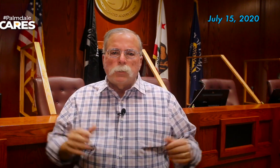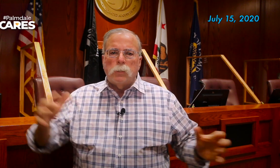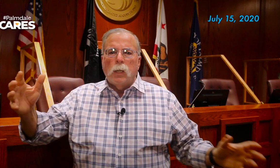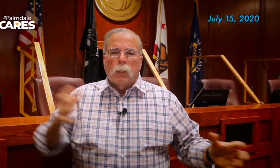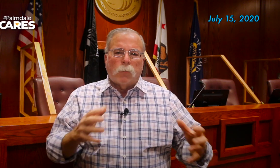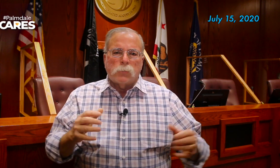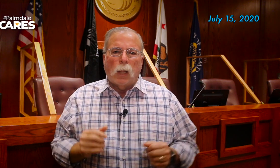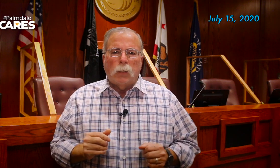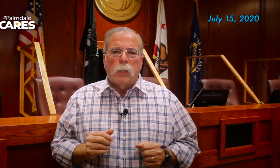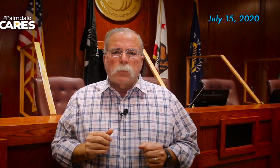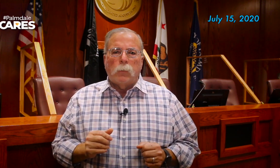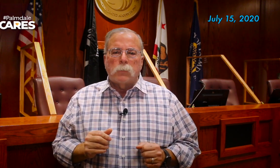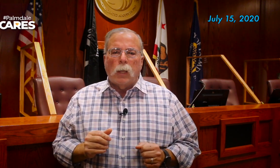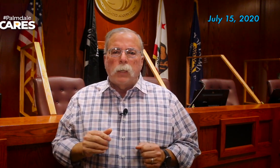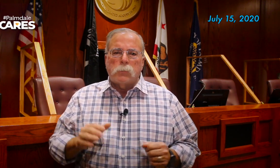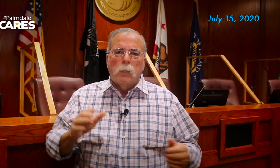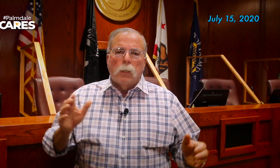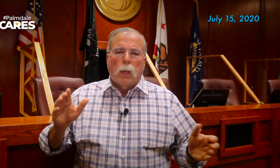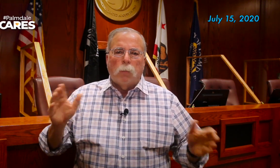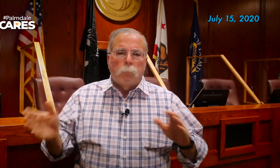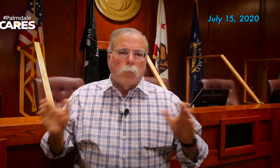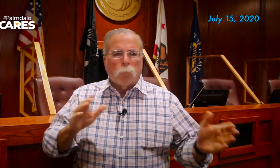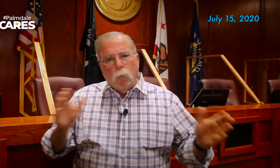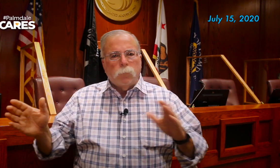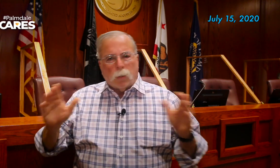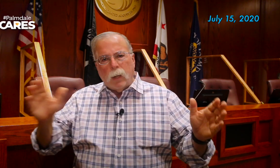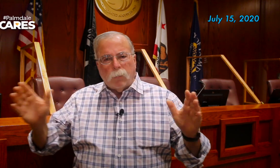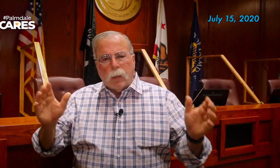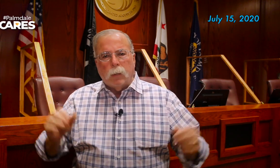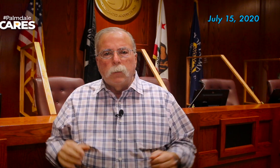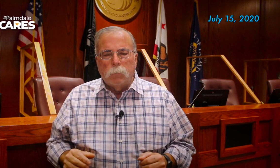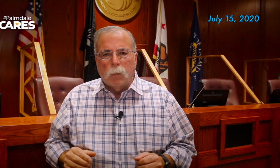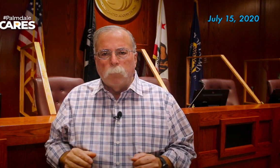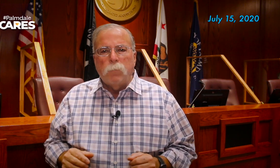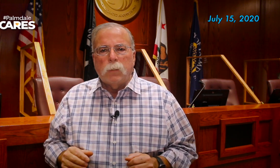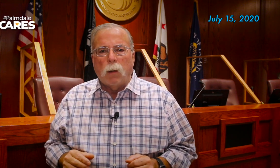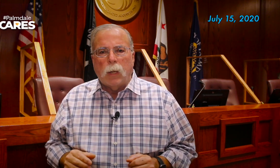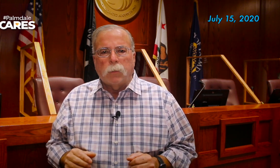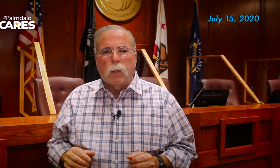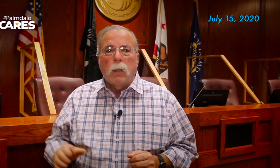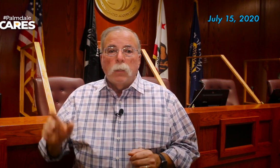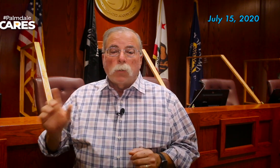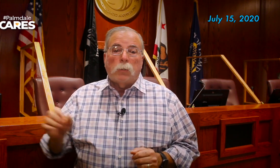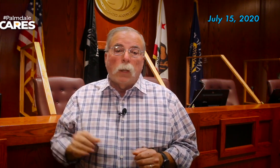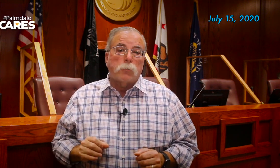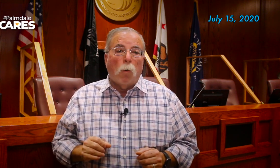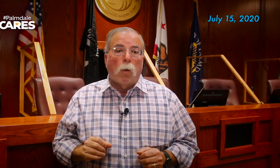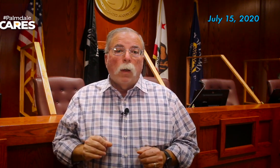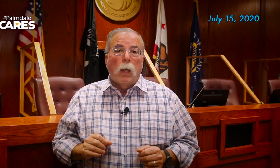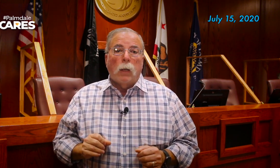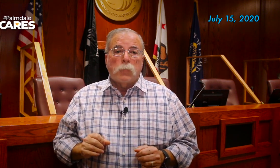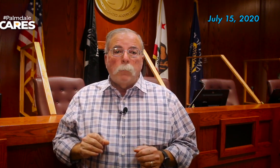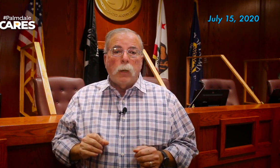some changes. They've consolidated some of the sites. The rules are kind of like a moving target out there. So to tell